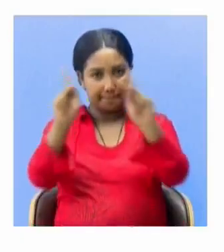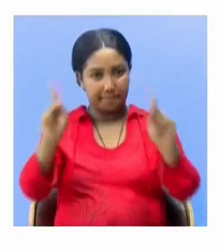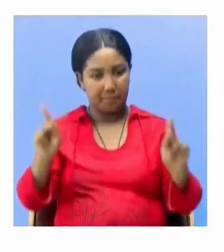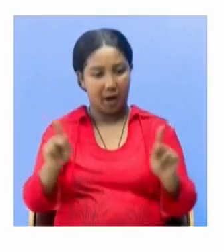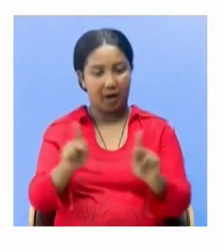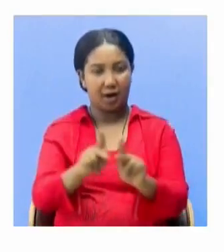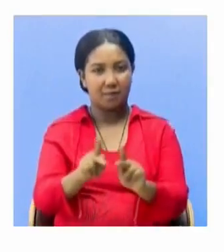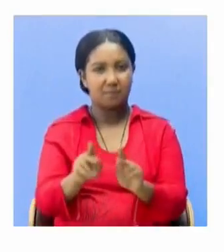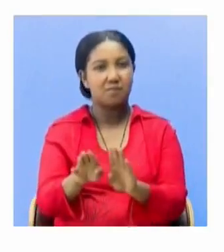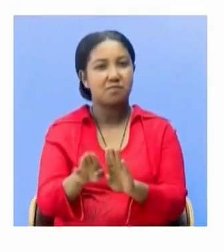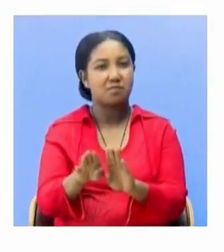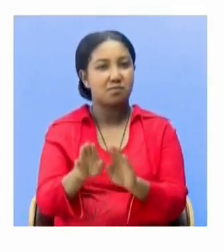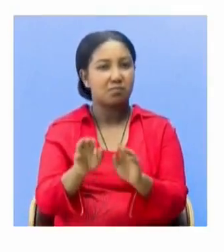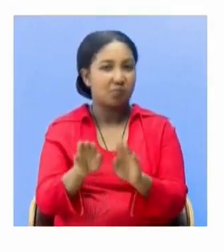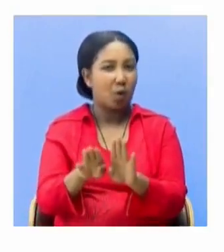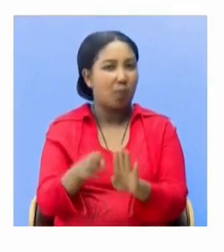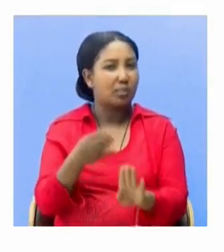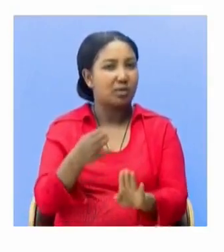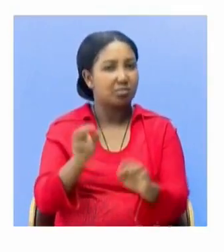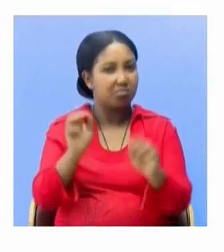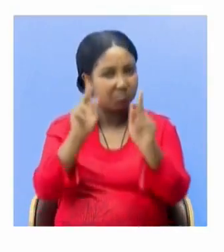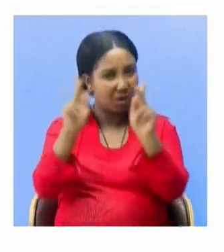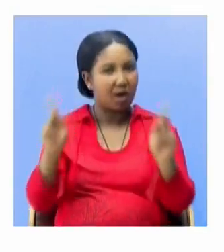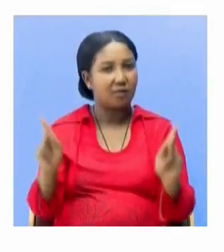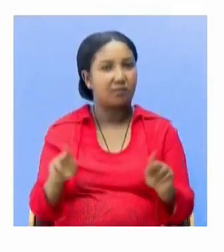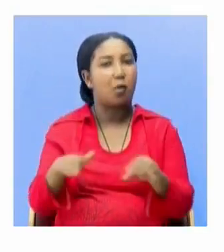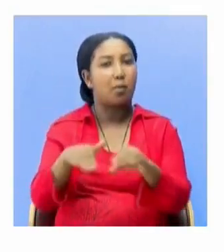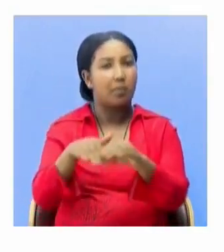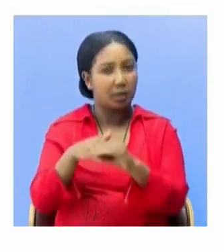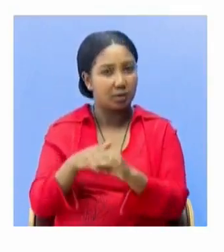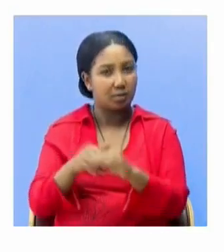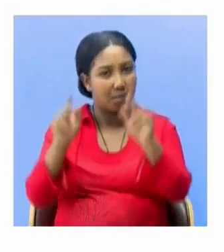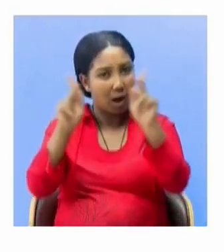Opening paragraph. What do you mean by that? Opening paragraph means paragraph.